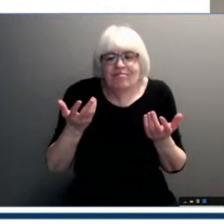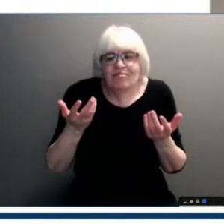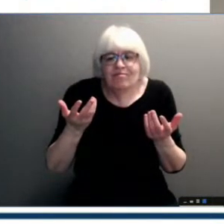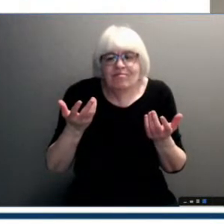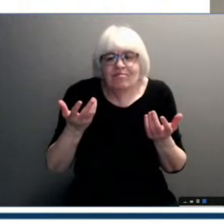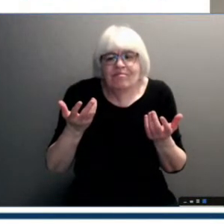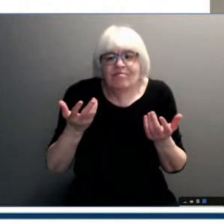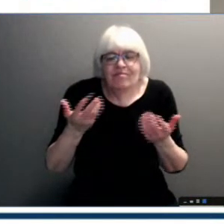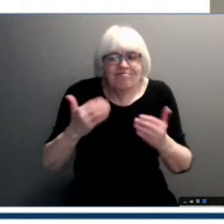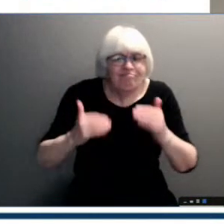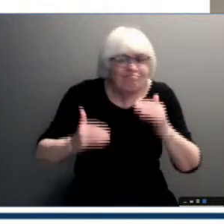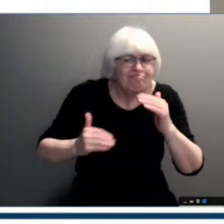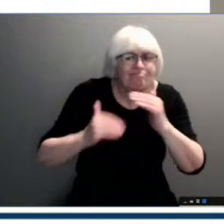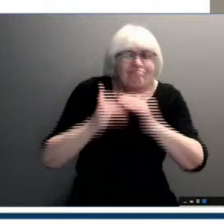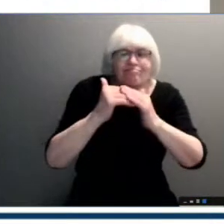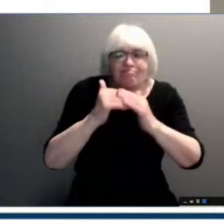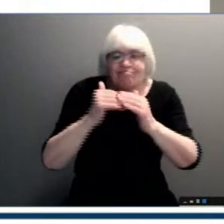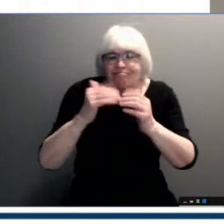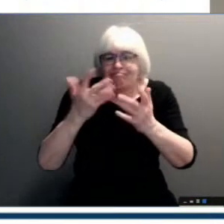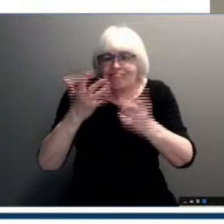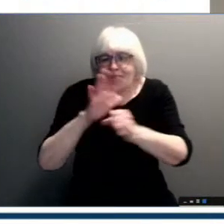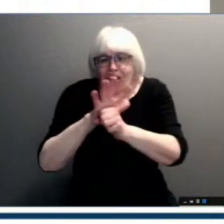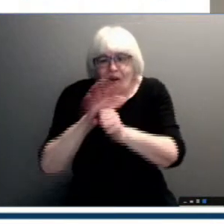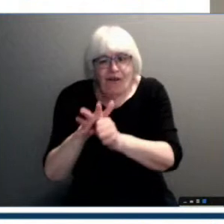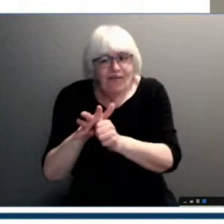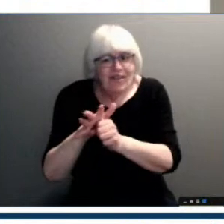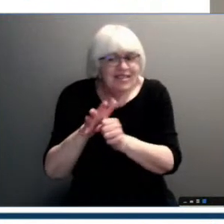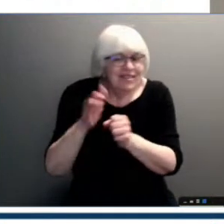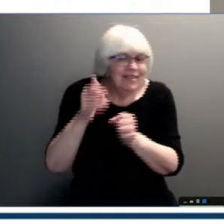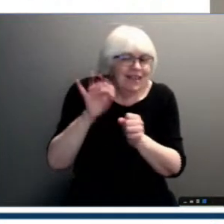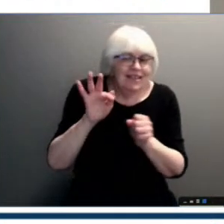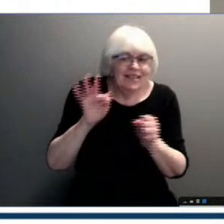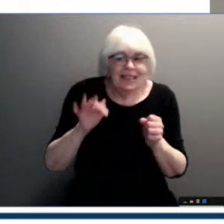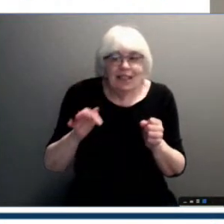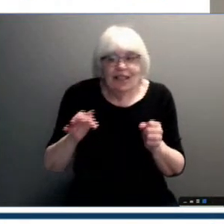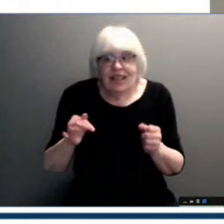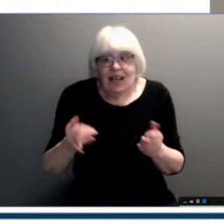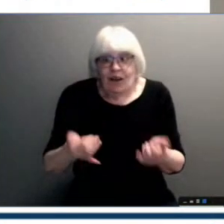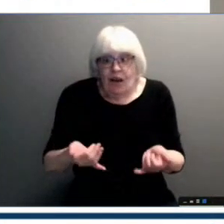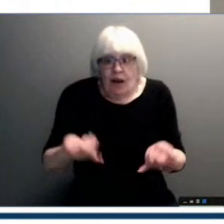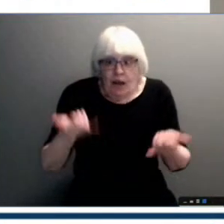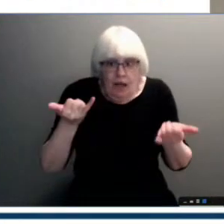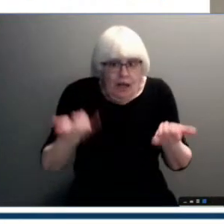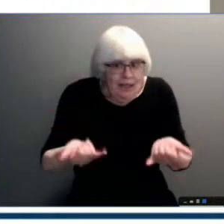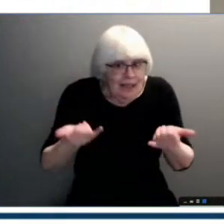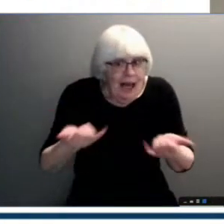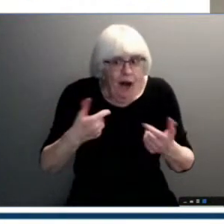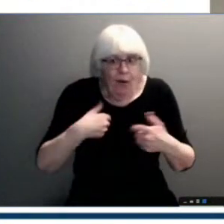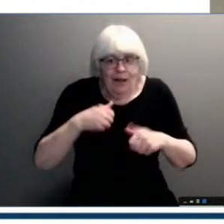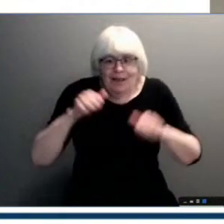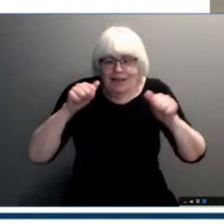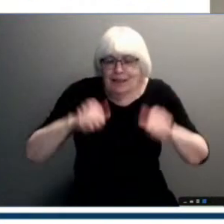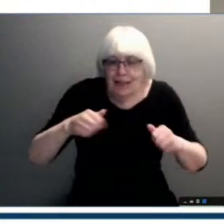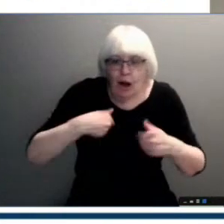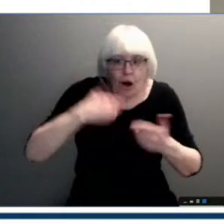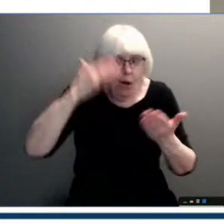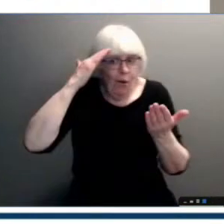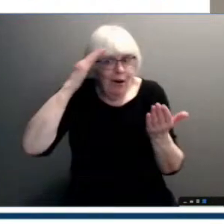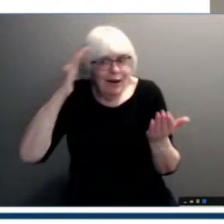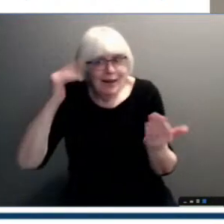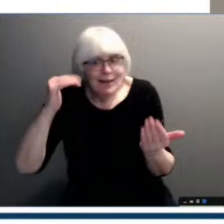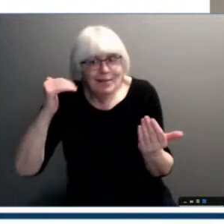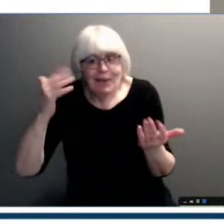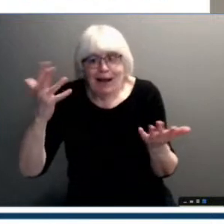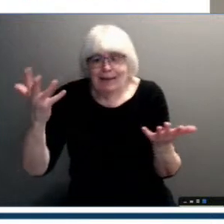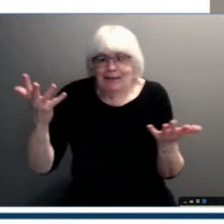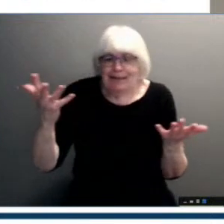of the variant with a lot of unknowns. But it's, the hope, and I think there's a lot of people would say